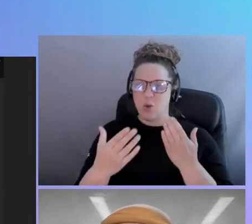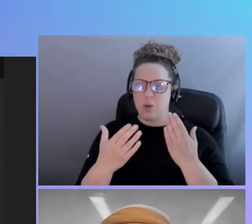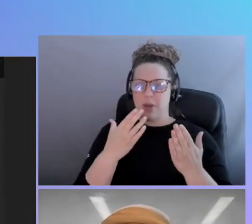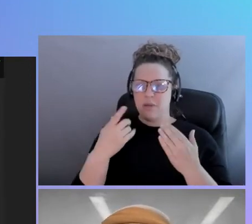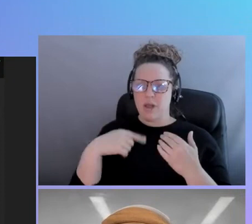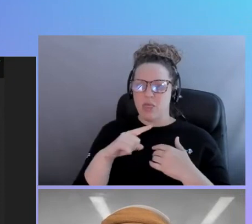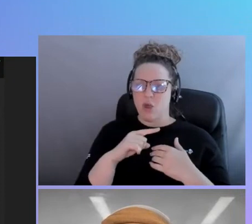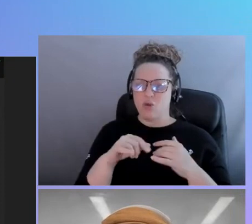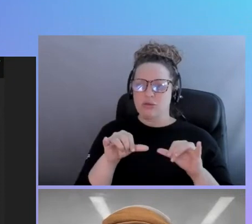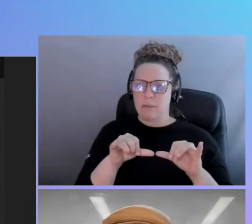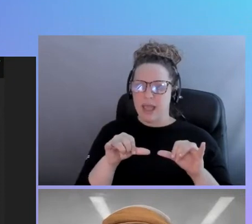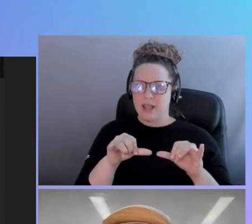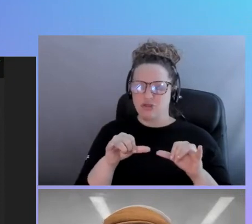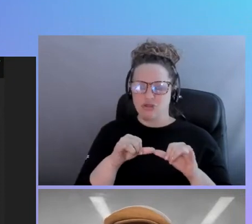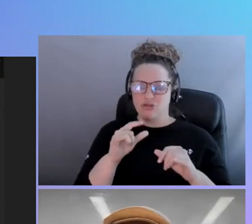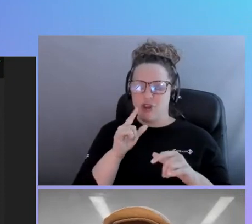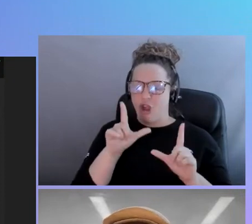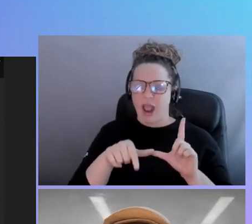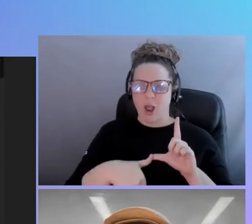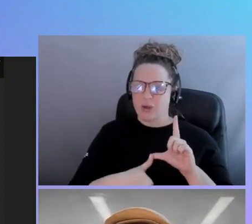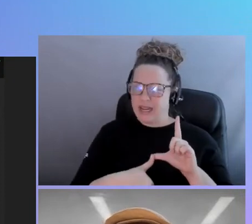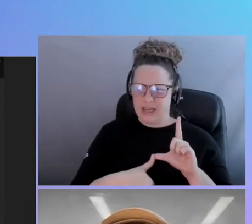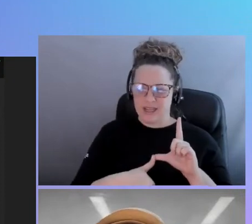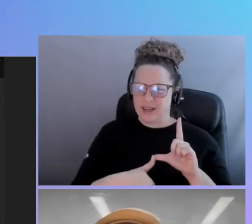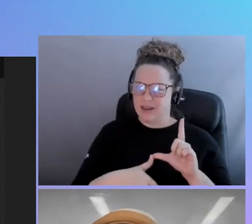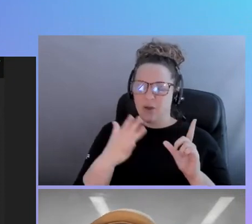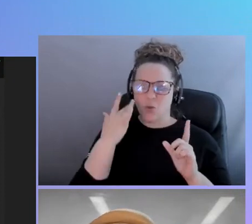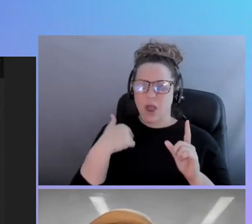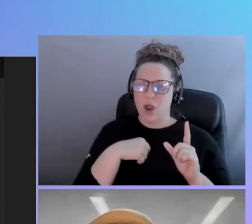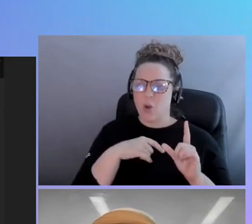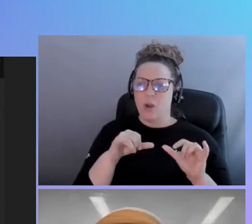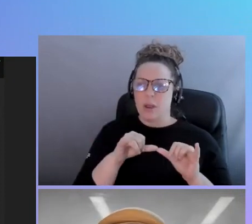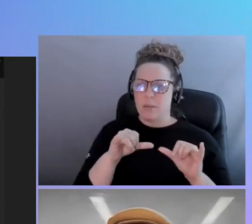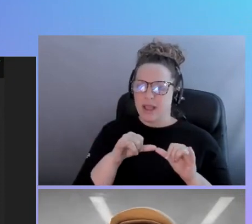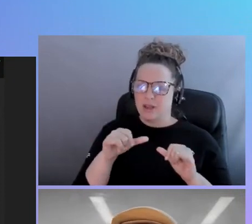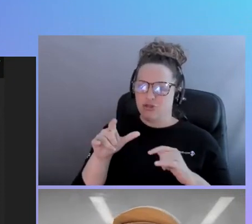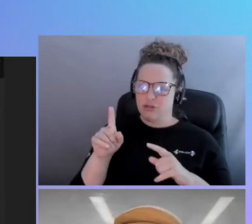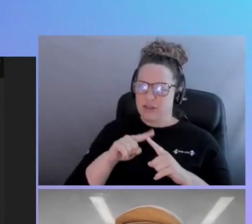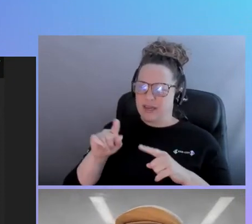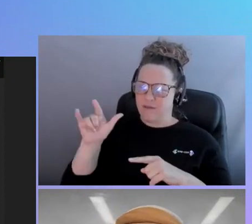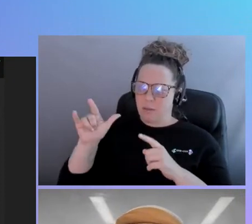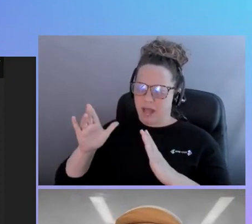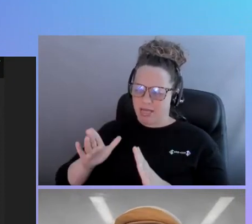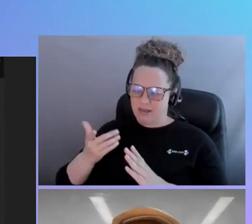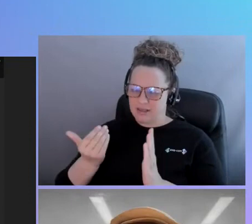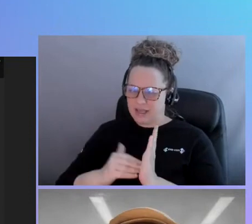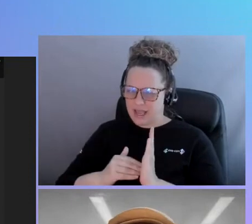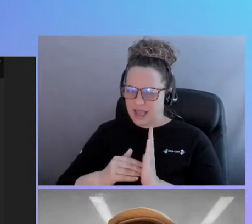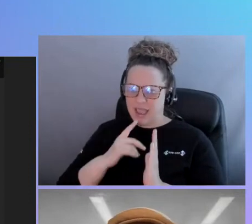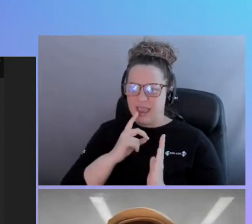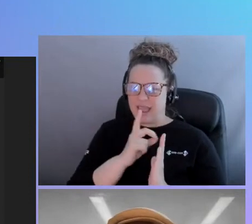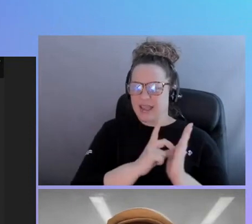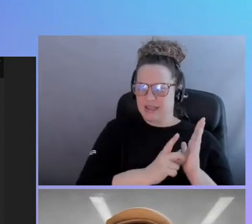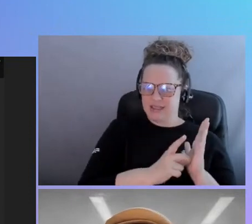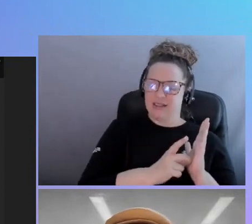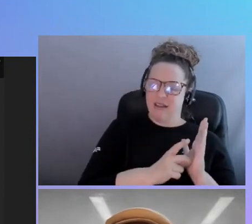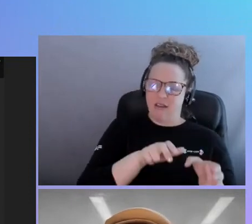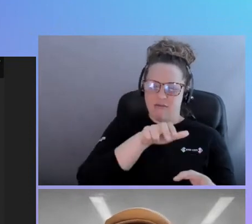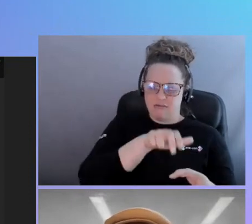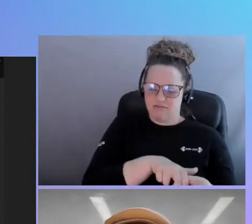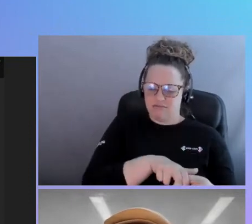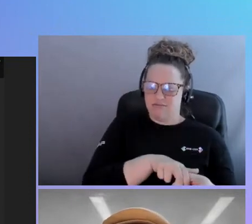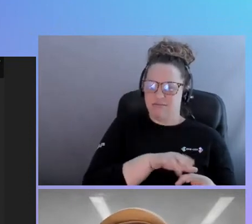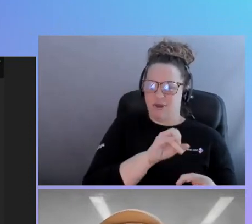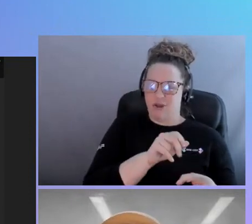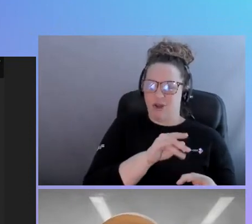those measures are outdated. Why don't we measure pilots again and design a cockpit for today's